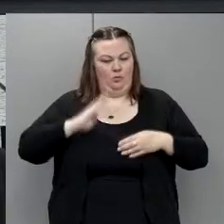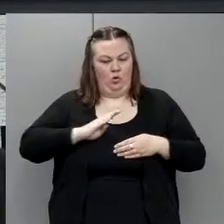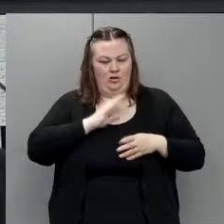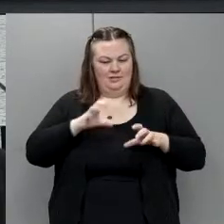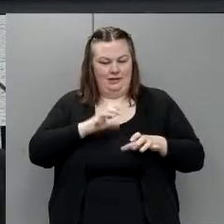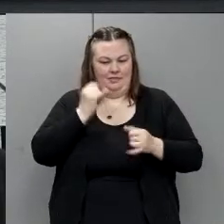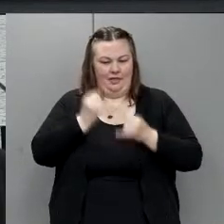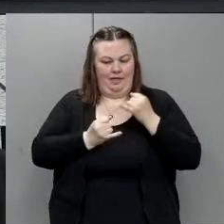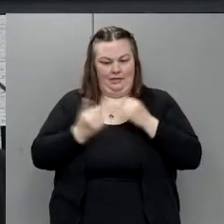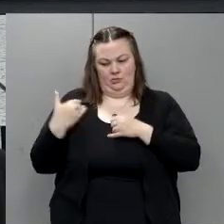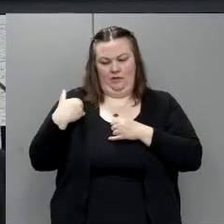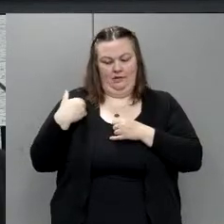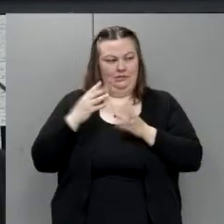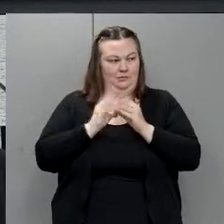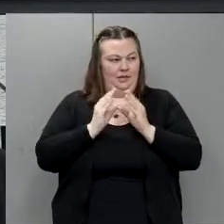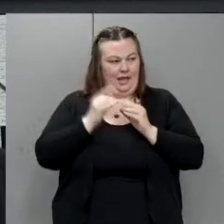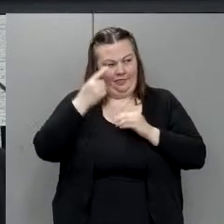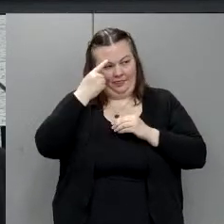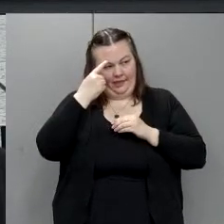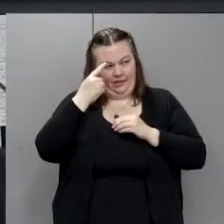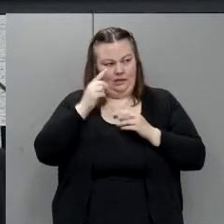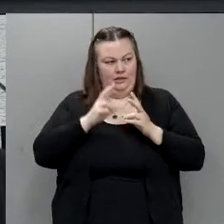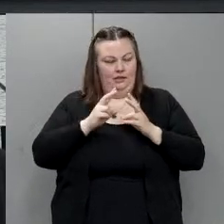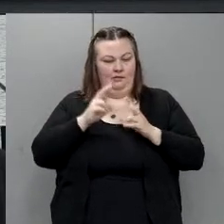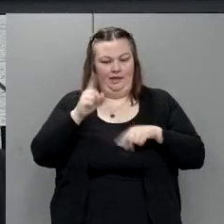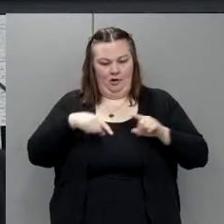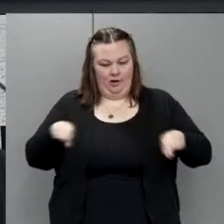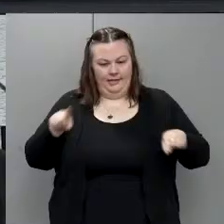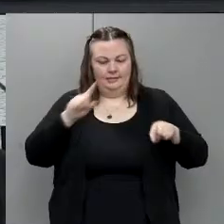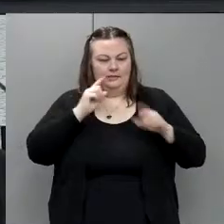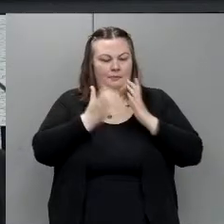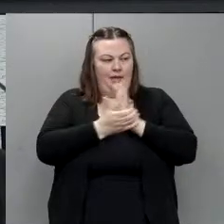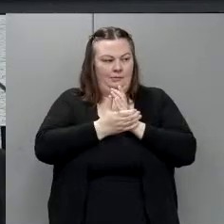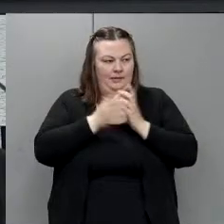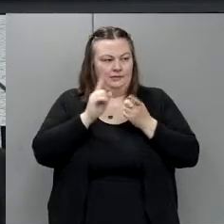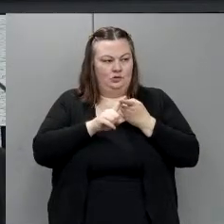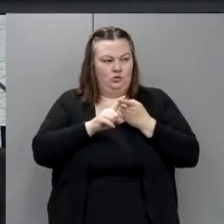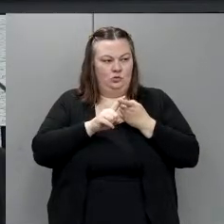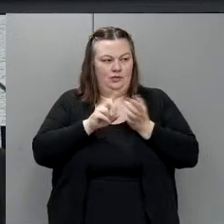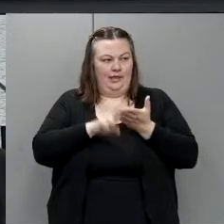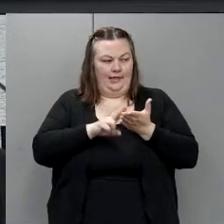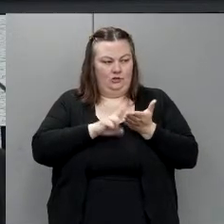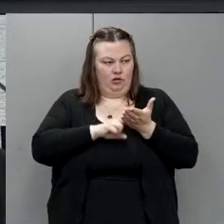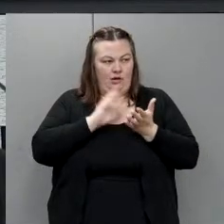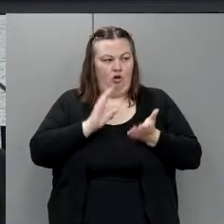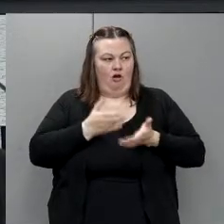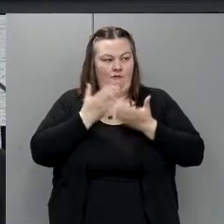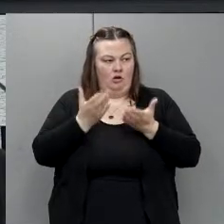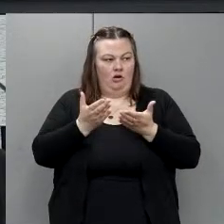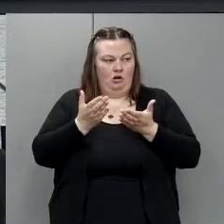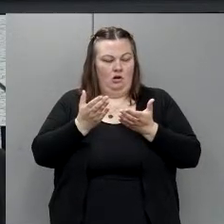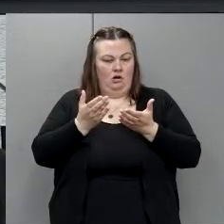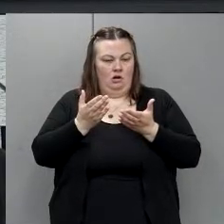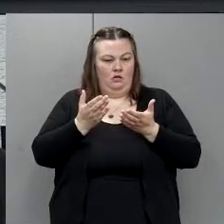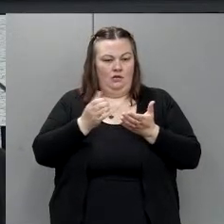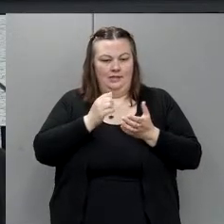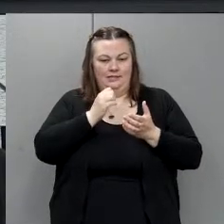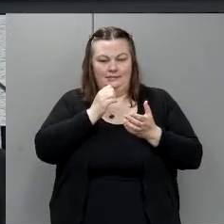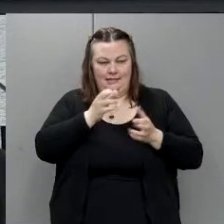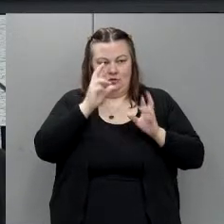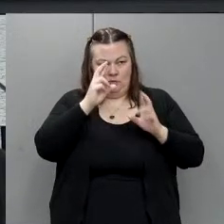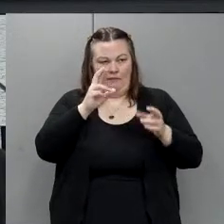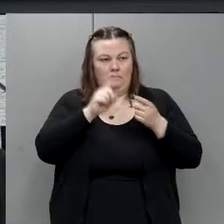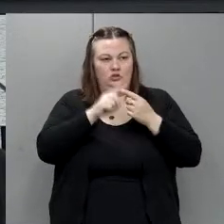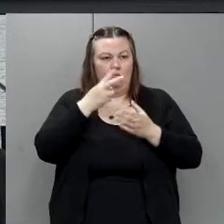at the last meeting, I think the various amendments to the contract offer were disrespectful